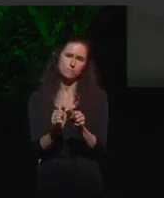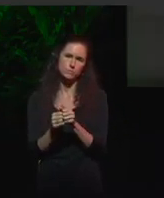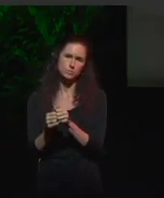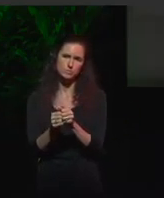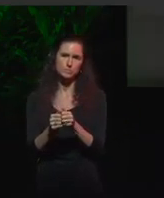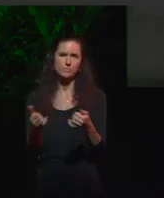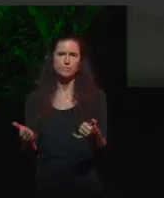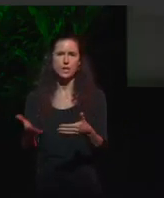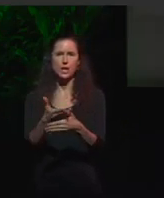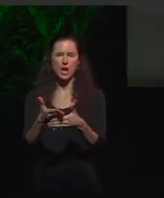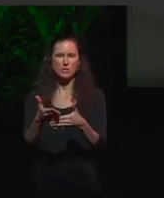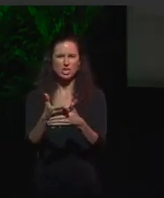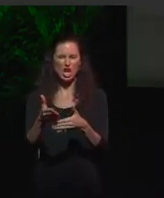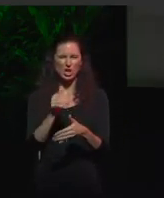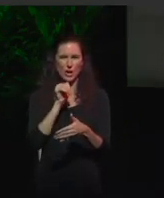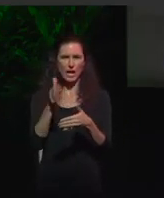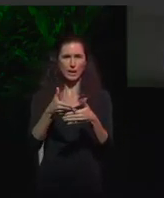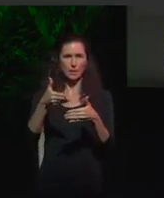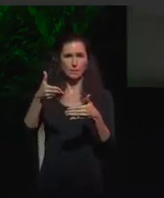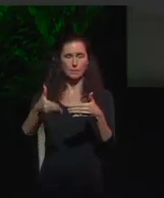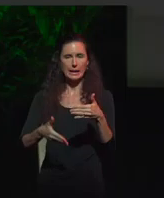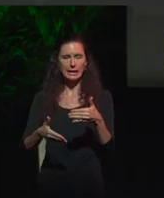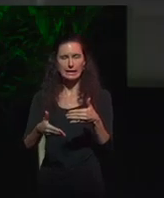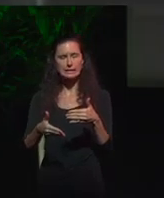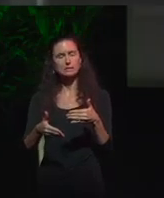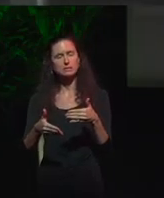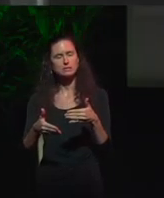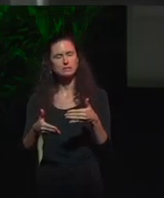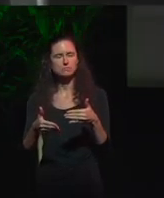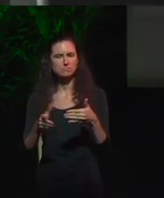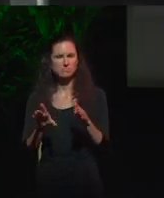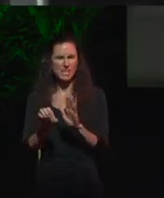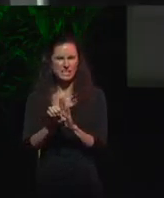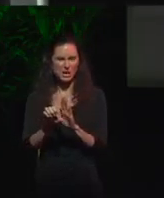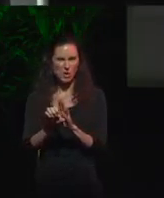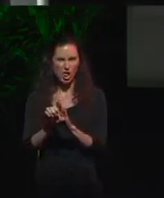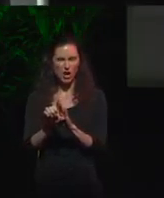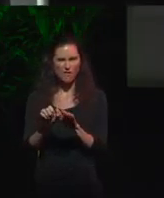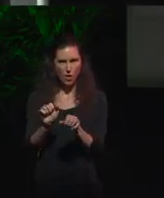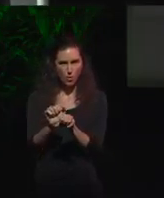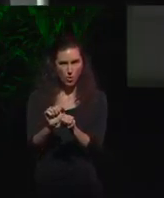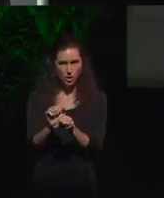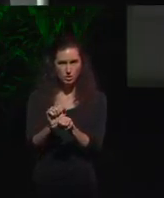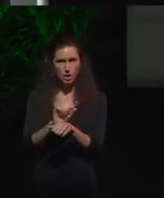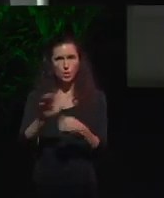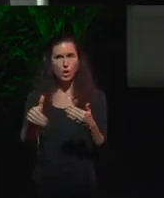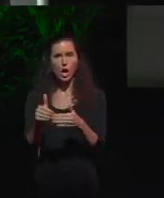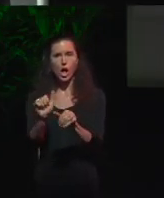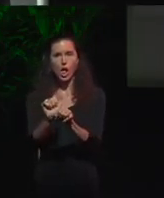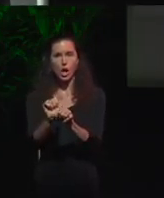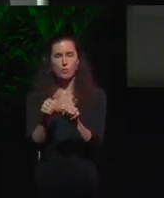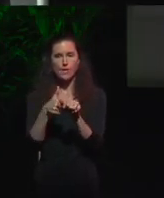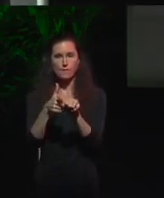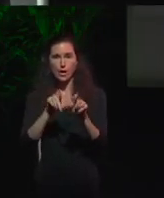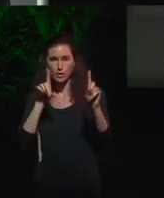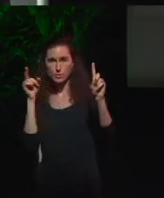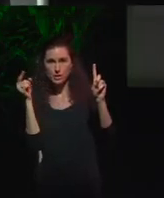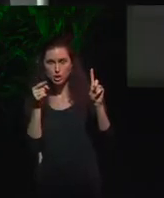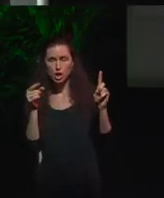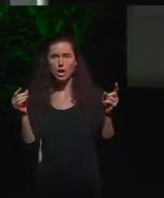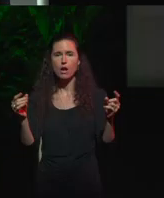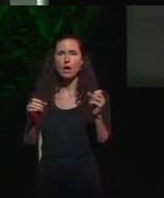an incomplete version of our collective work. We all operate within the mission. Our